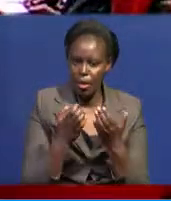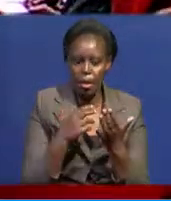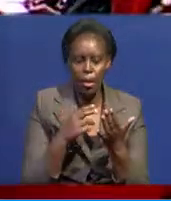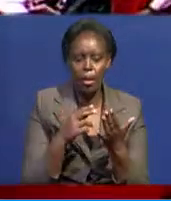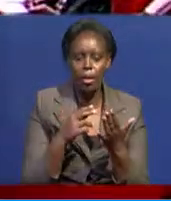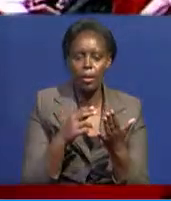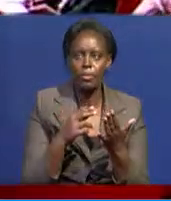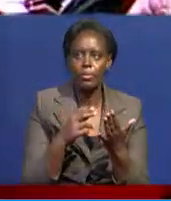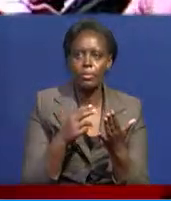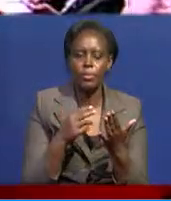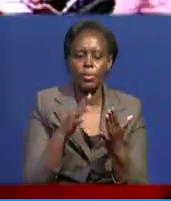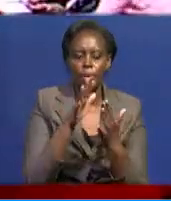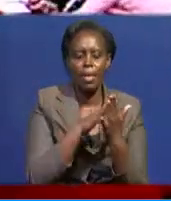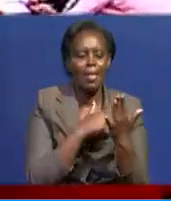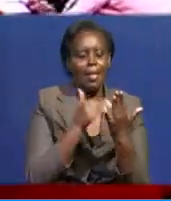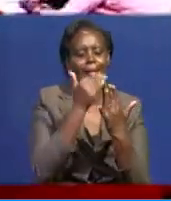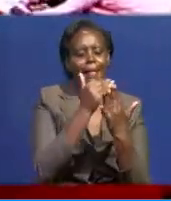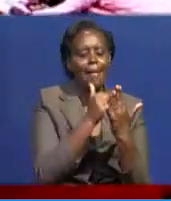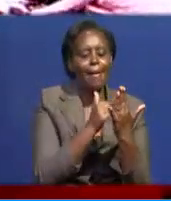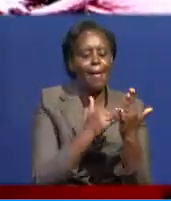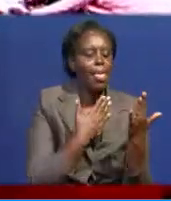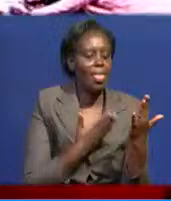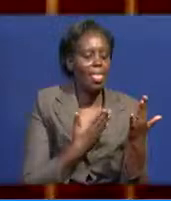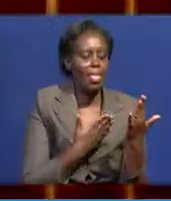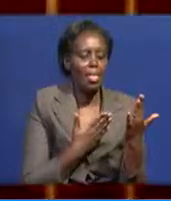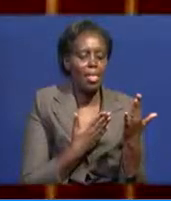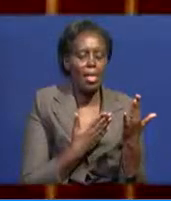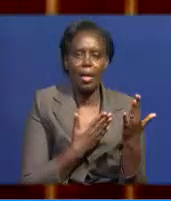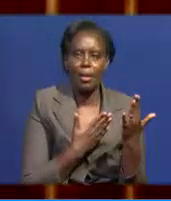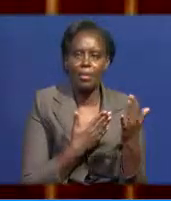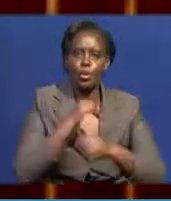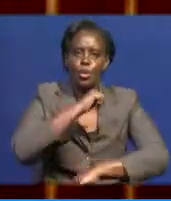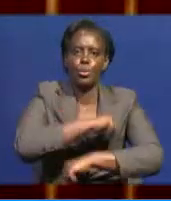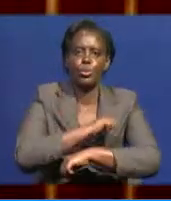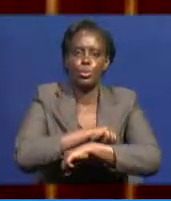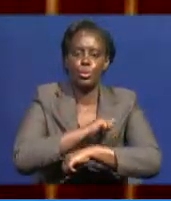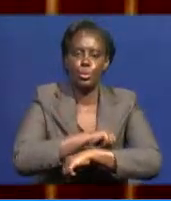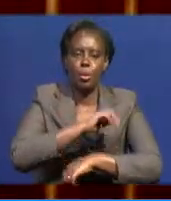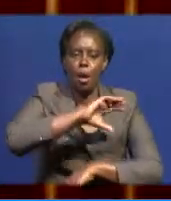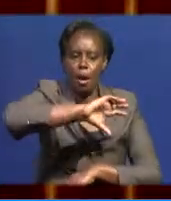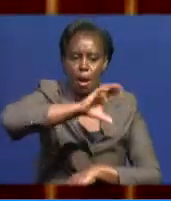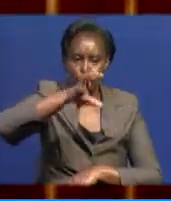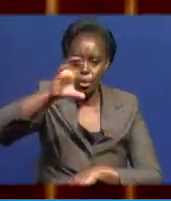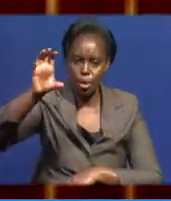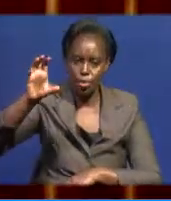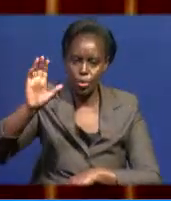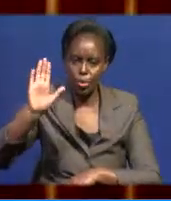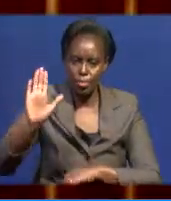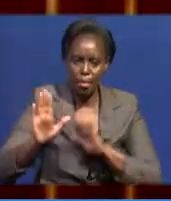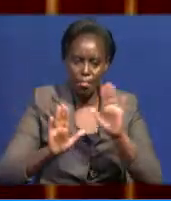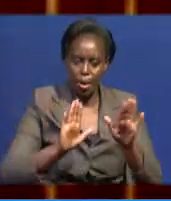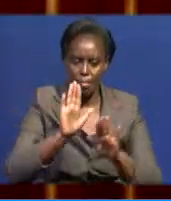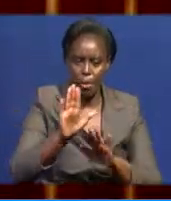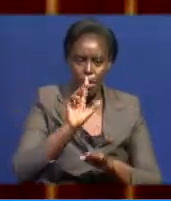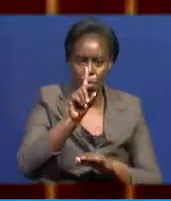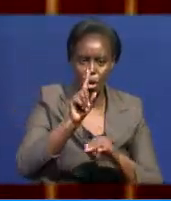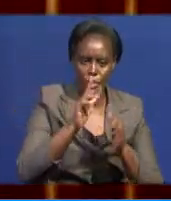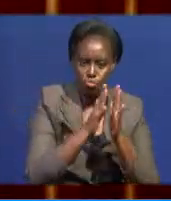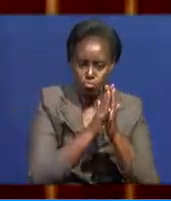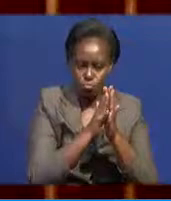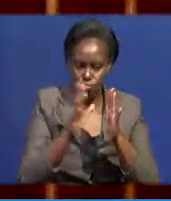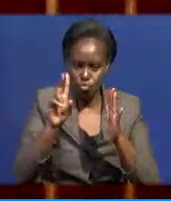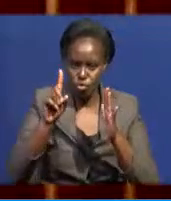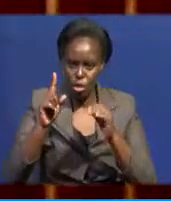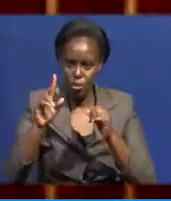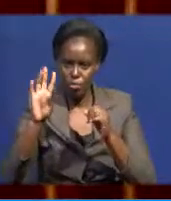this. Yes, there is the titled schools per county, Honorable Speaker, 1 to 47.